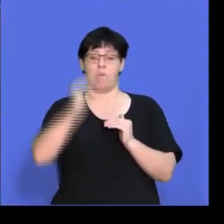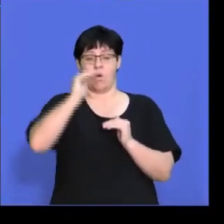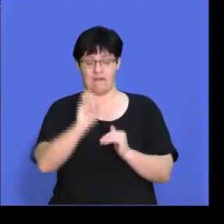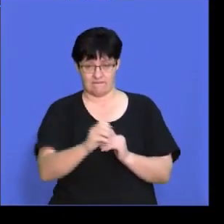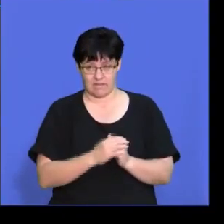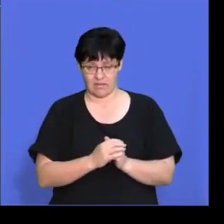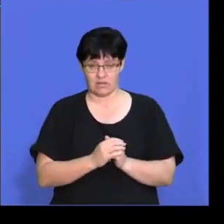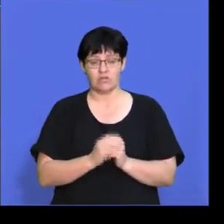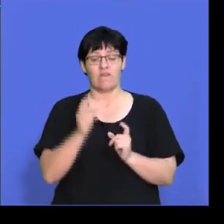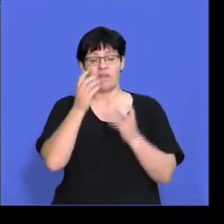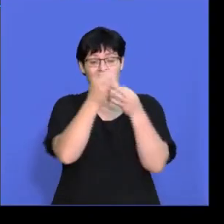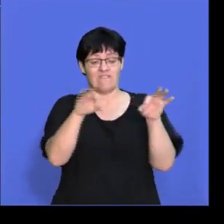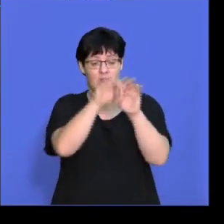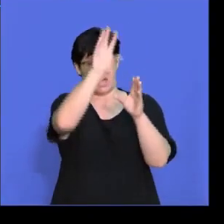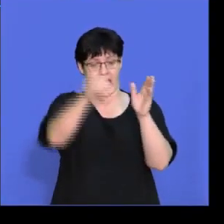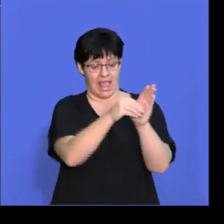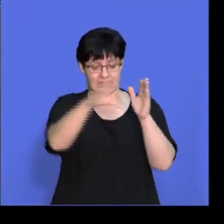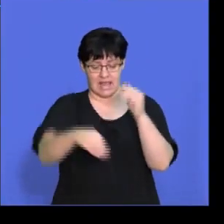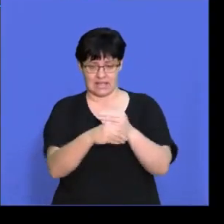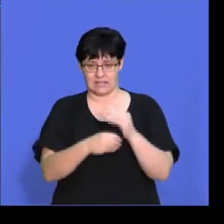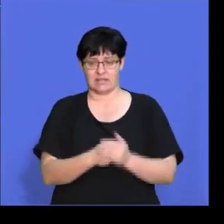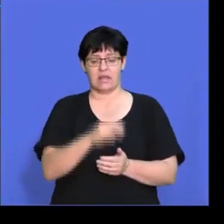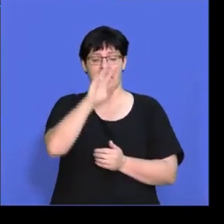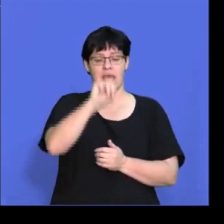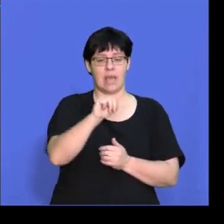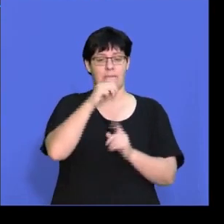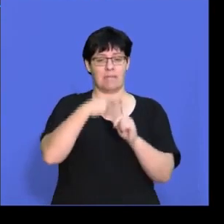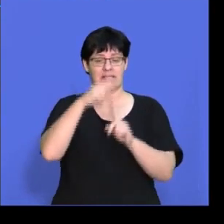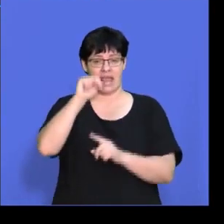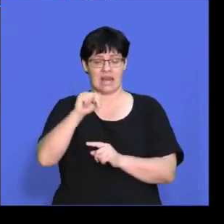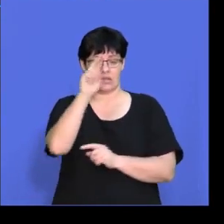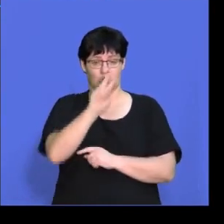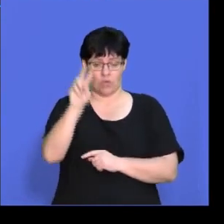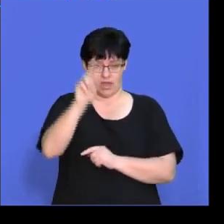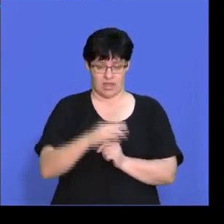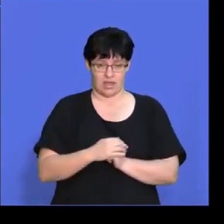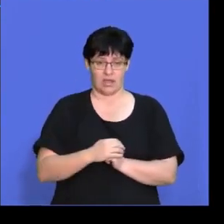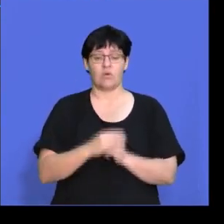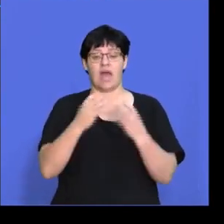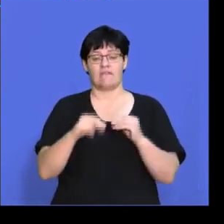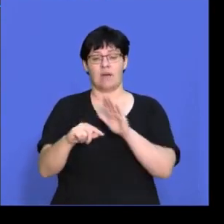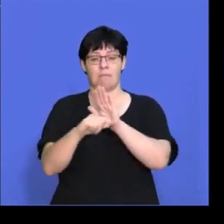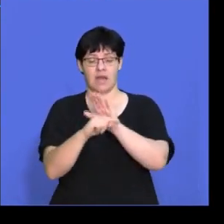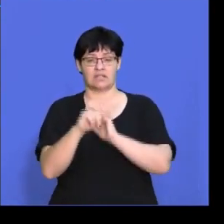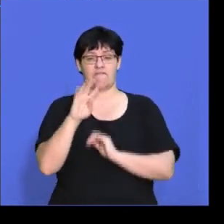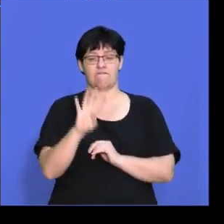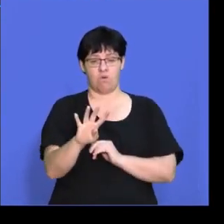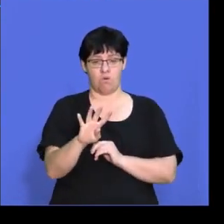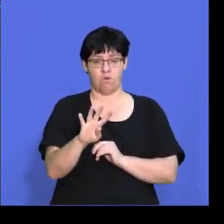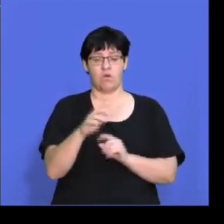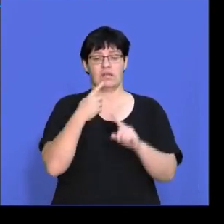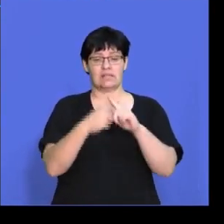So we're going to sub in the values first. We've got n plus m squared, and we've got minus